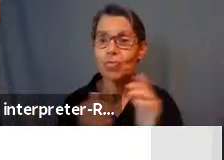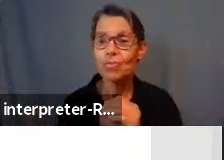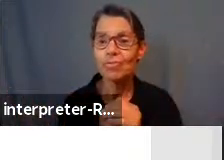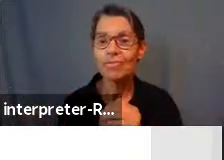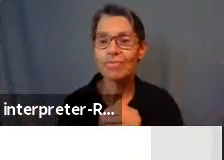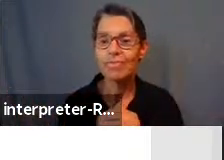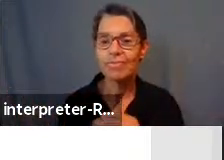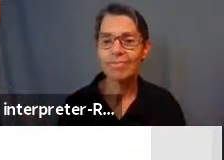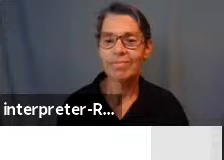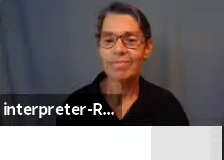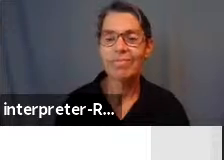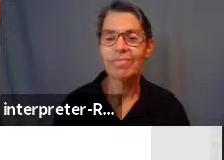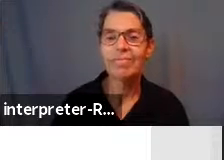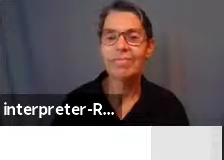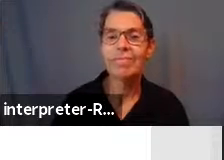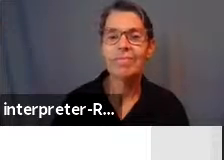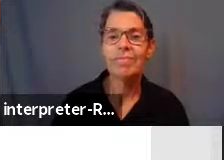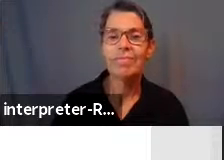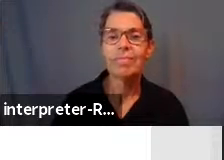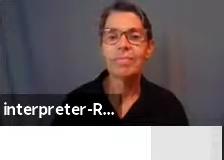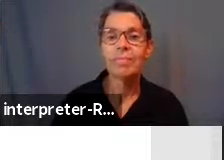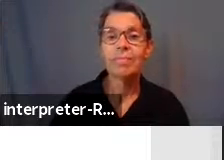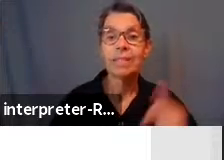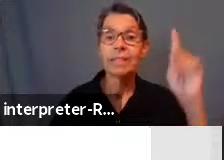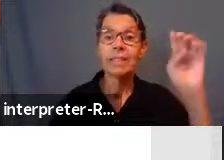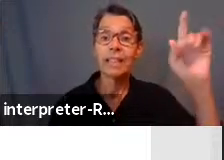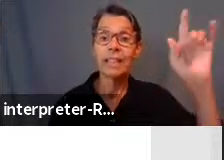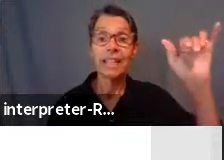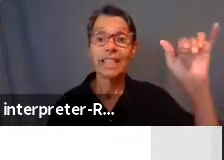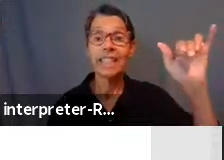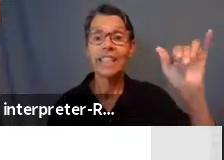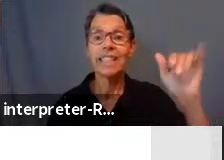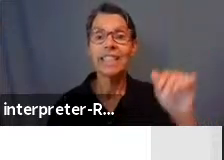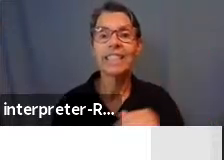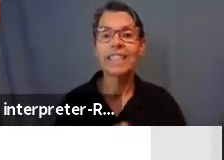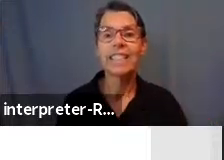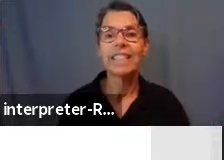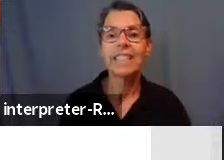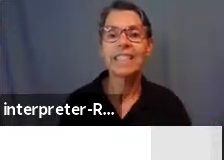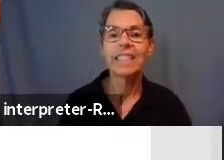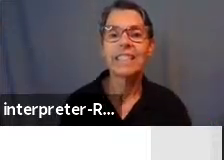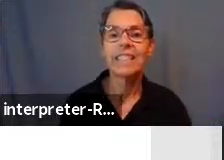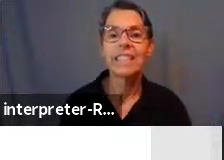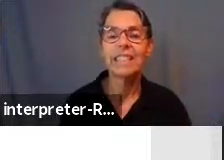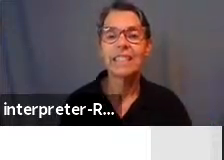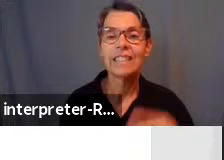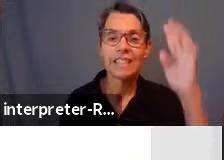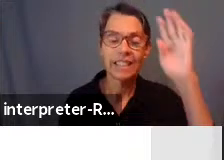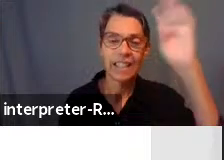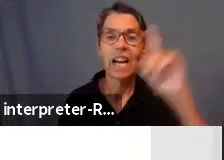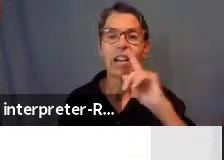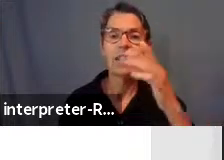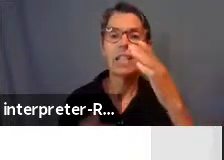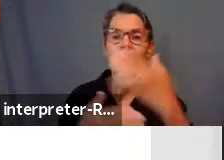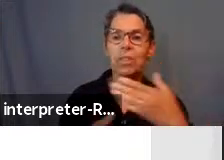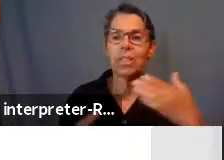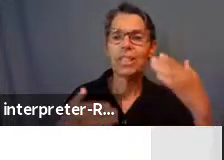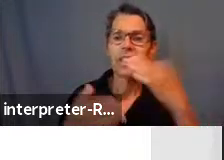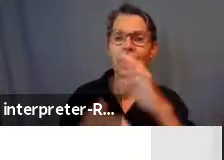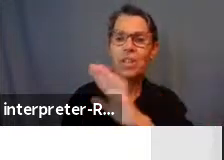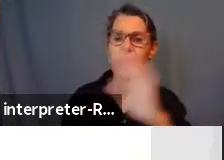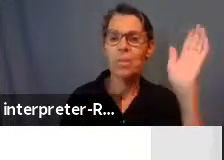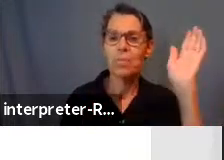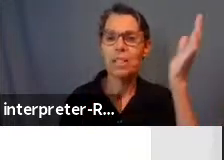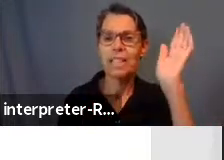It looks like Kelly has one. I really appreciate your